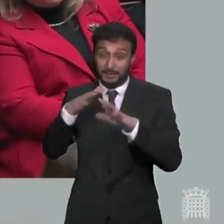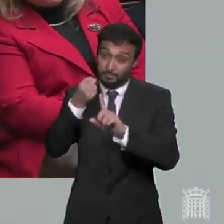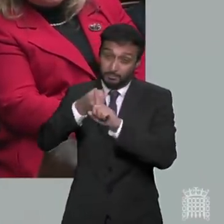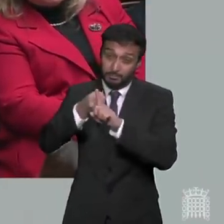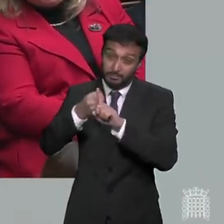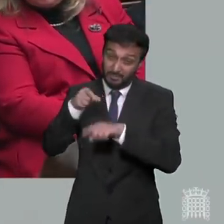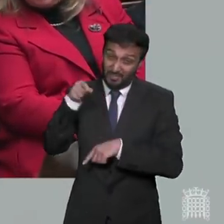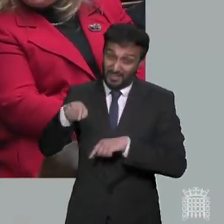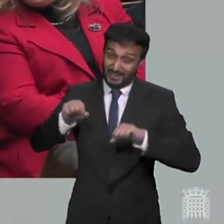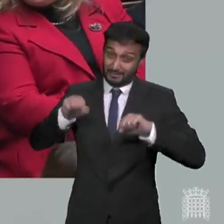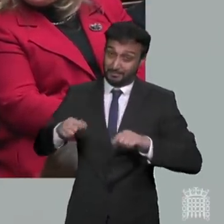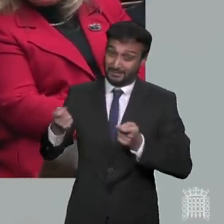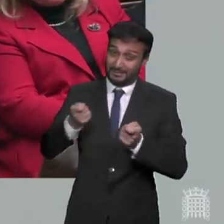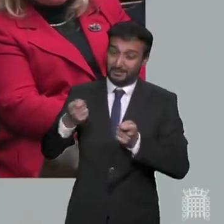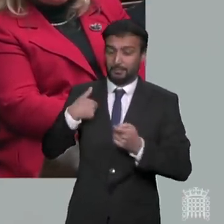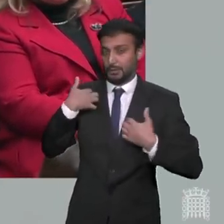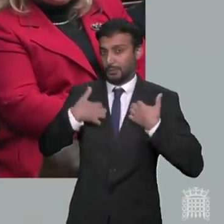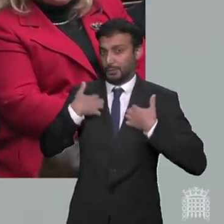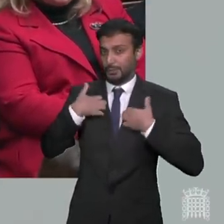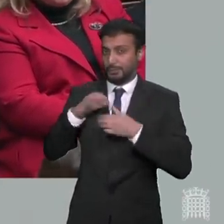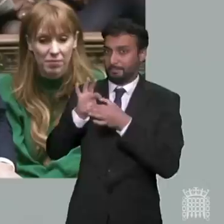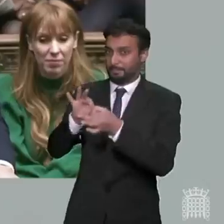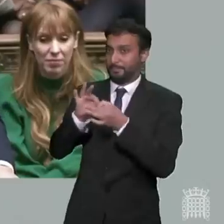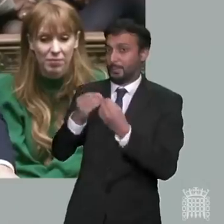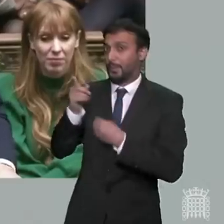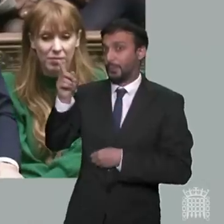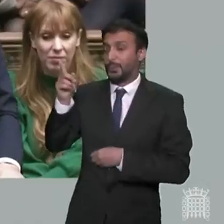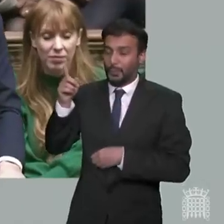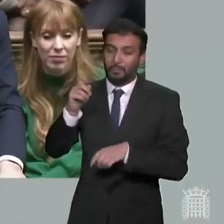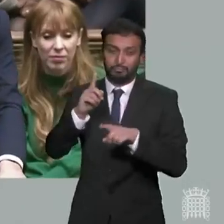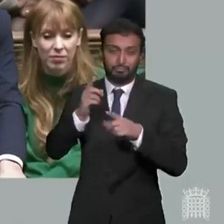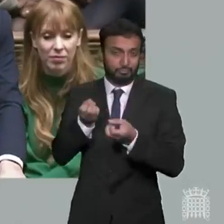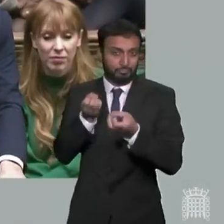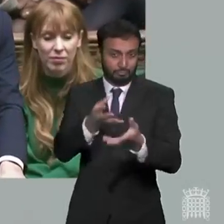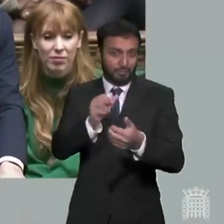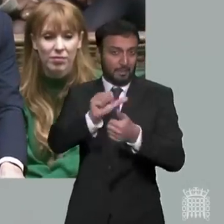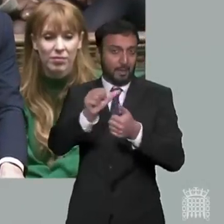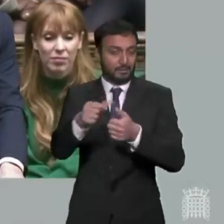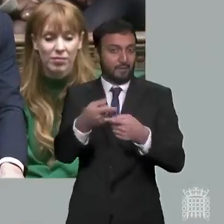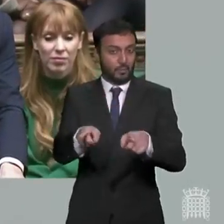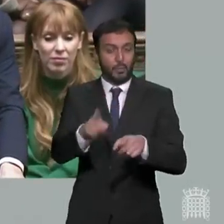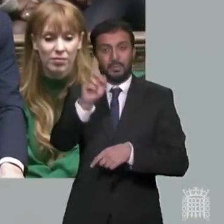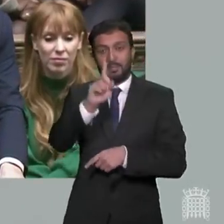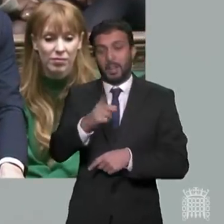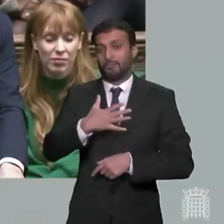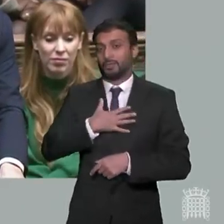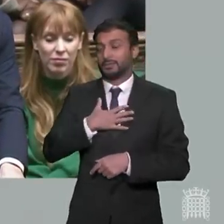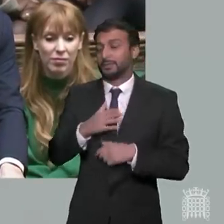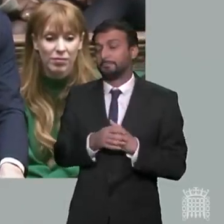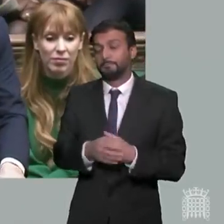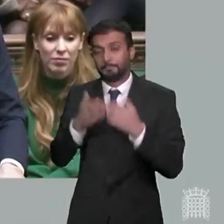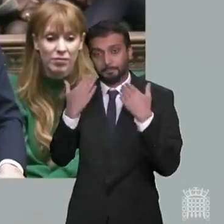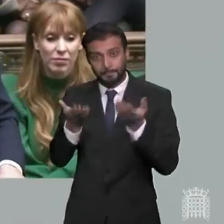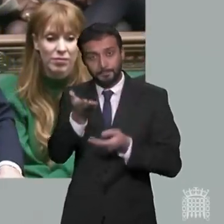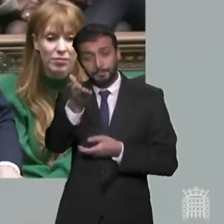her to build a better future for the people of Chester. Mr Speaker, the Conservative Party promised the country